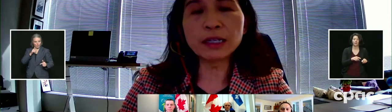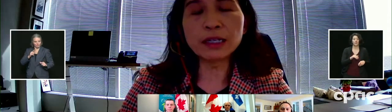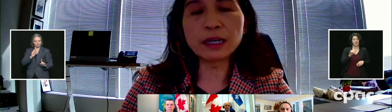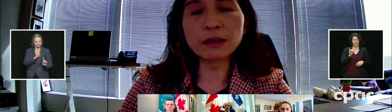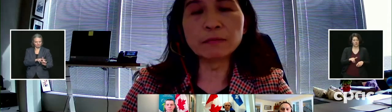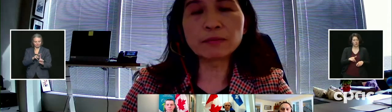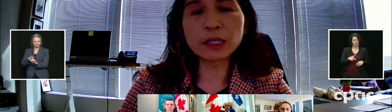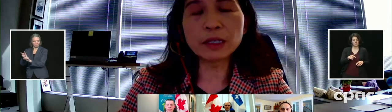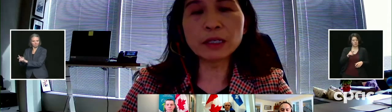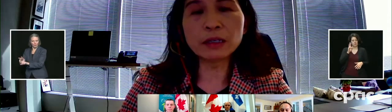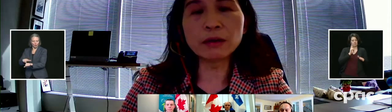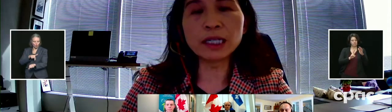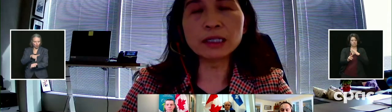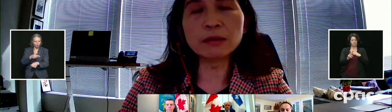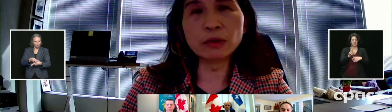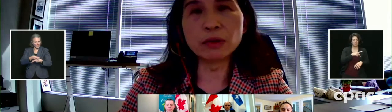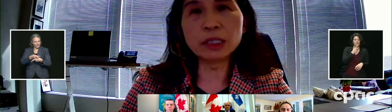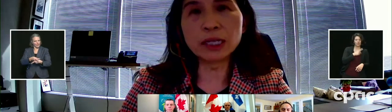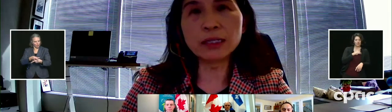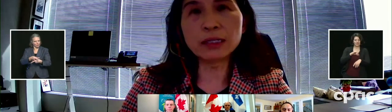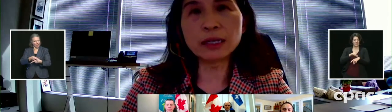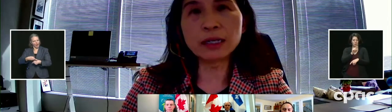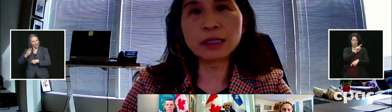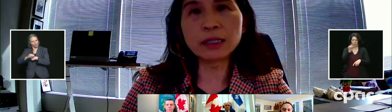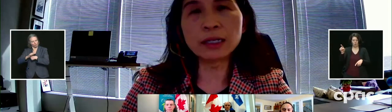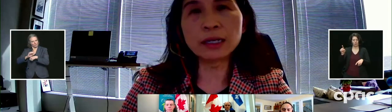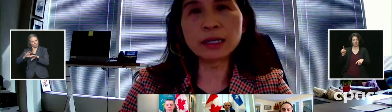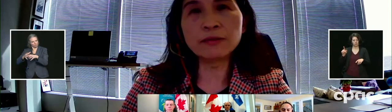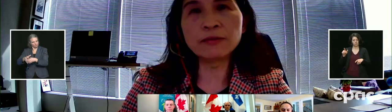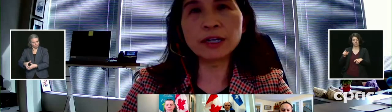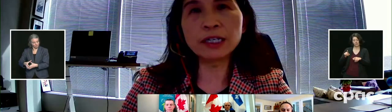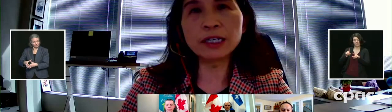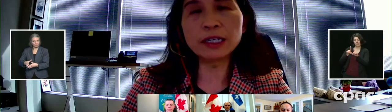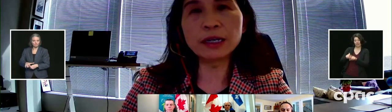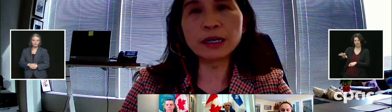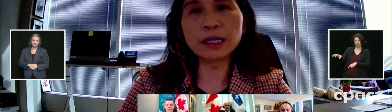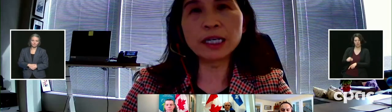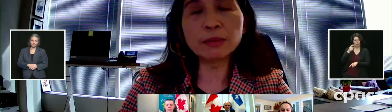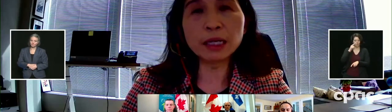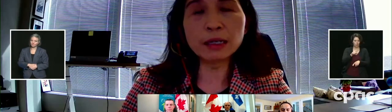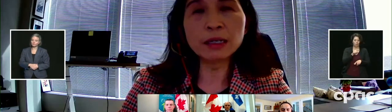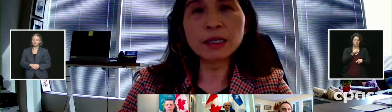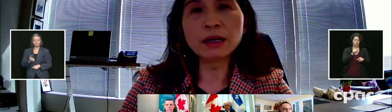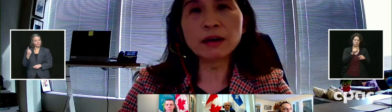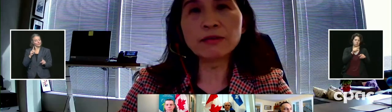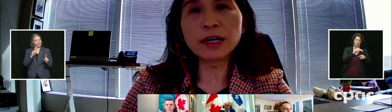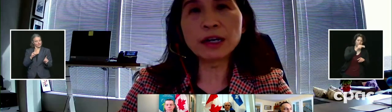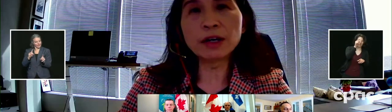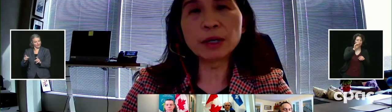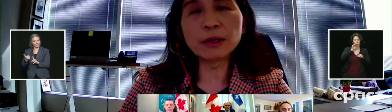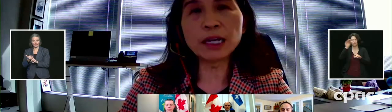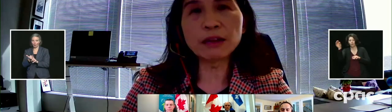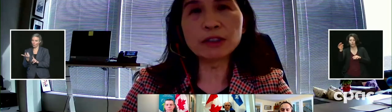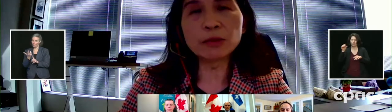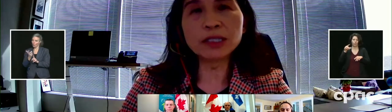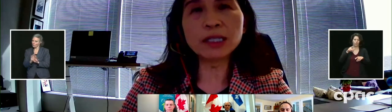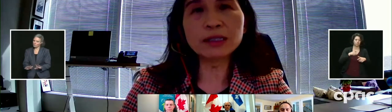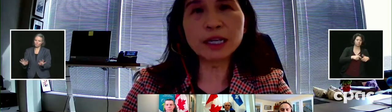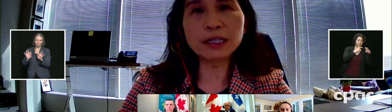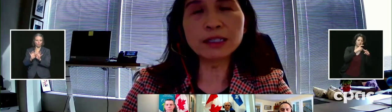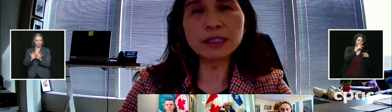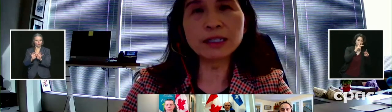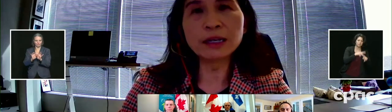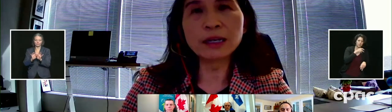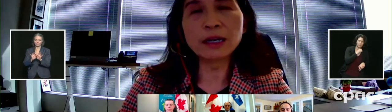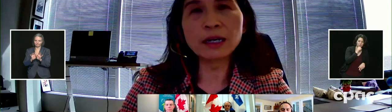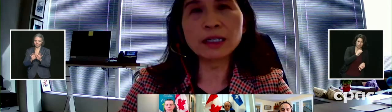think it is important as a very key pillar of our public health response is